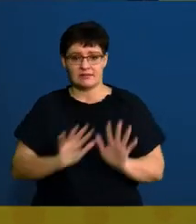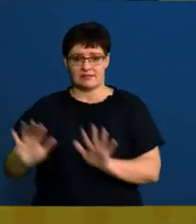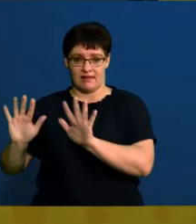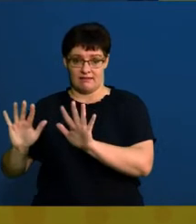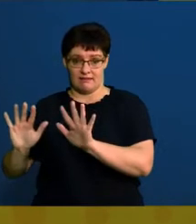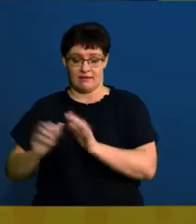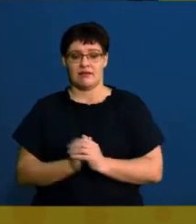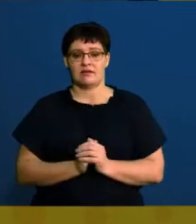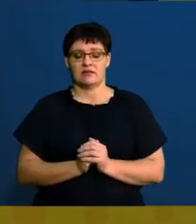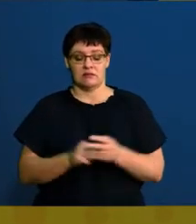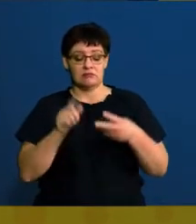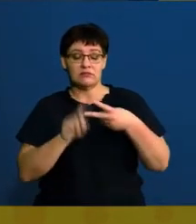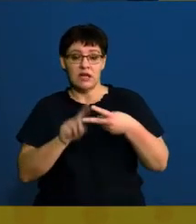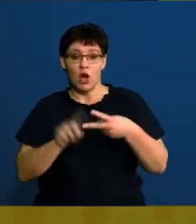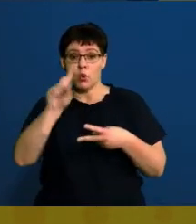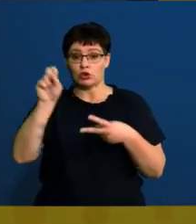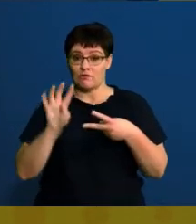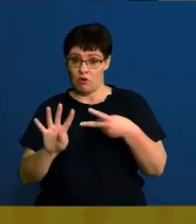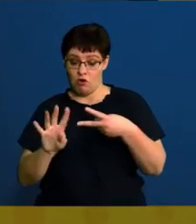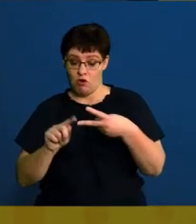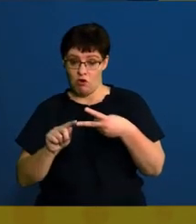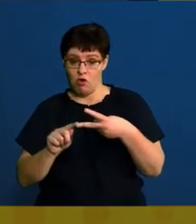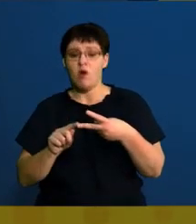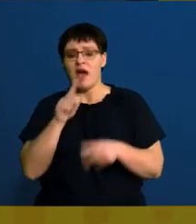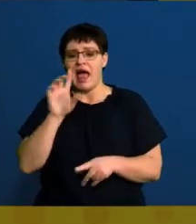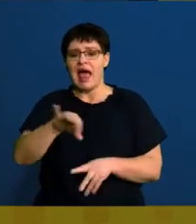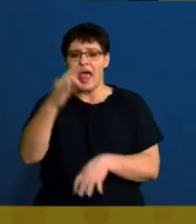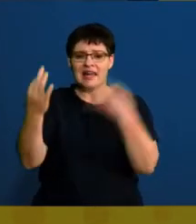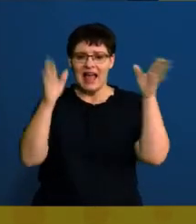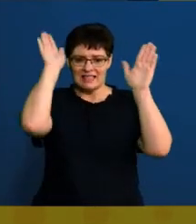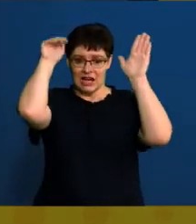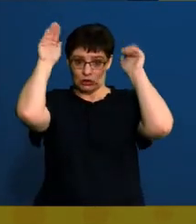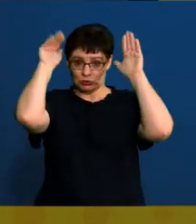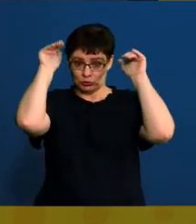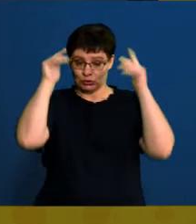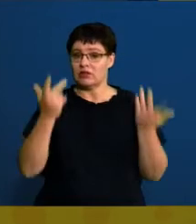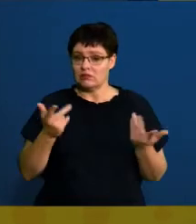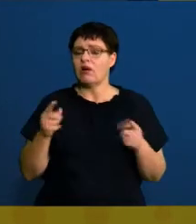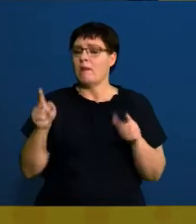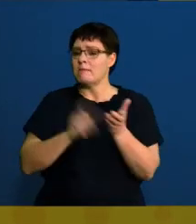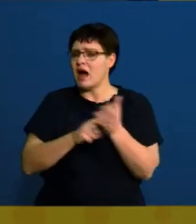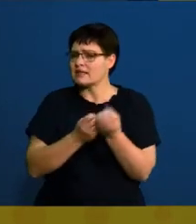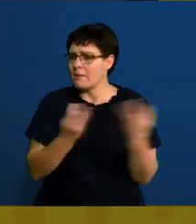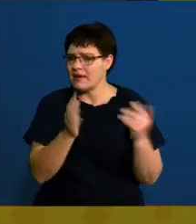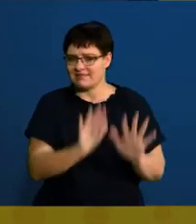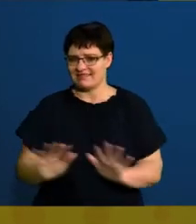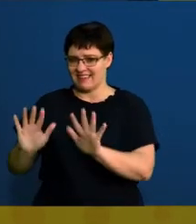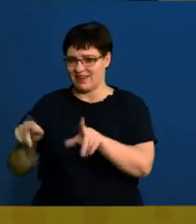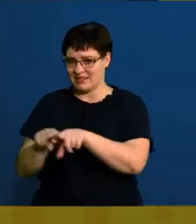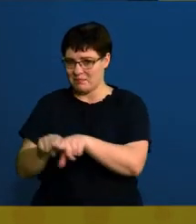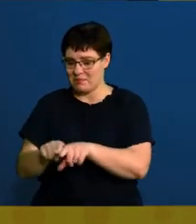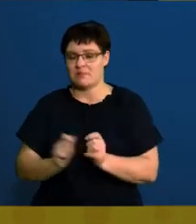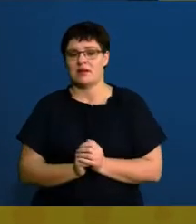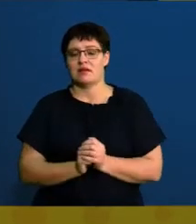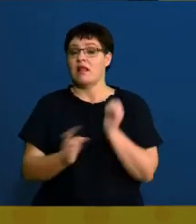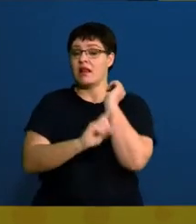second question, which is question 4, it's analyzing a cartoon, which is also 10 marks. And the last question, which